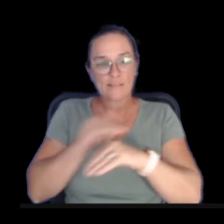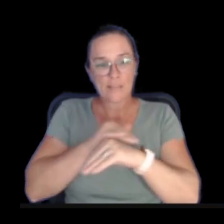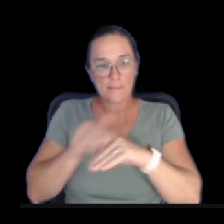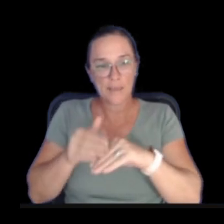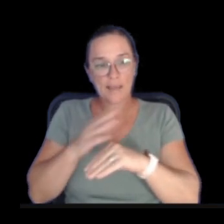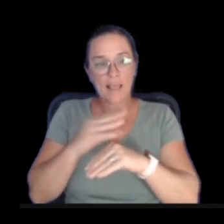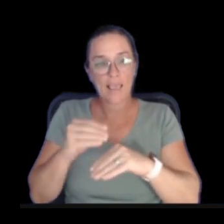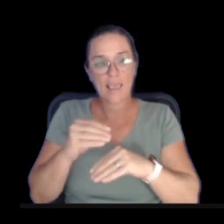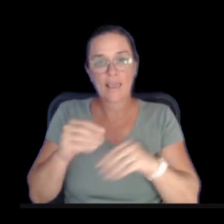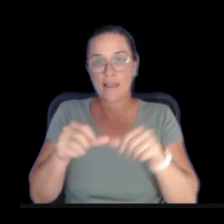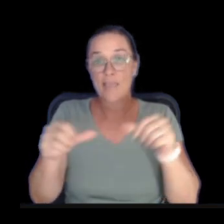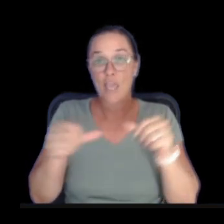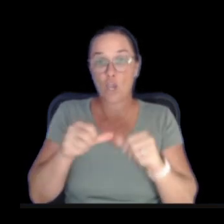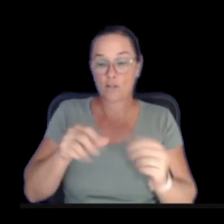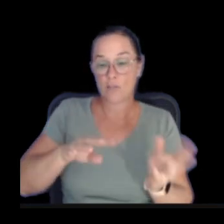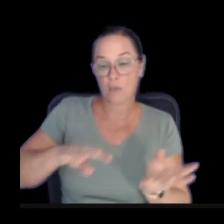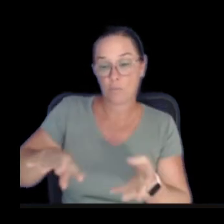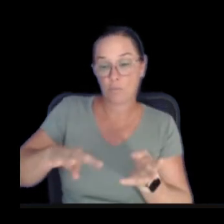fed magma to the recent eruption.